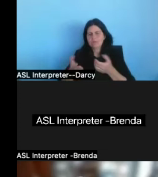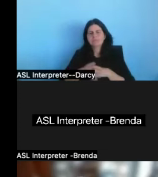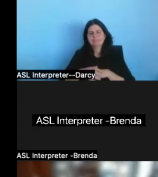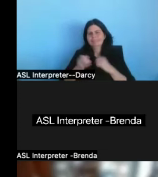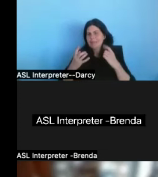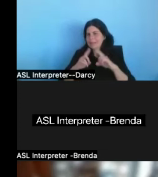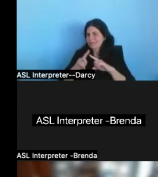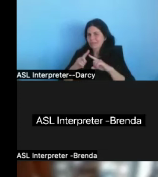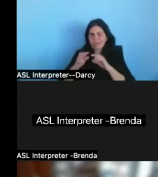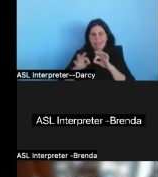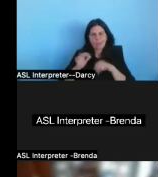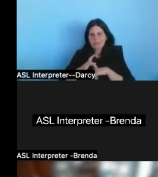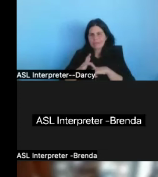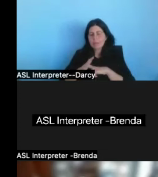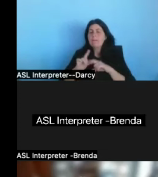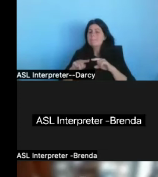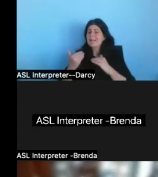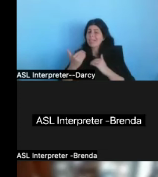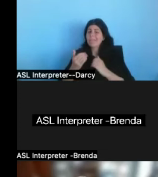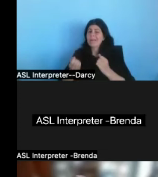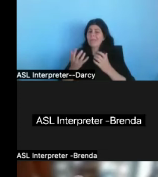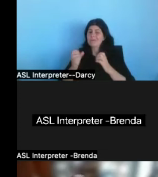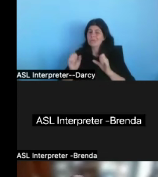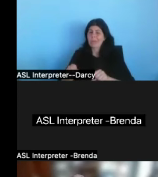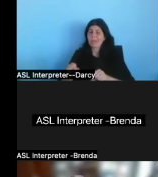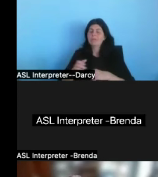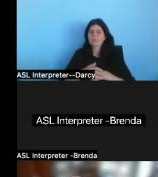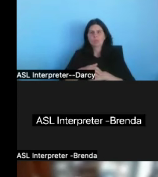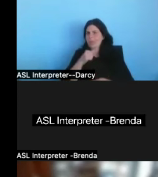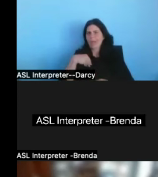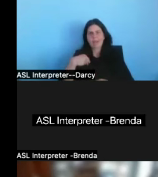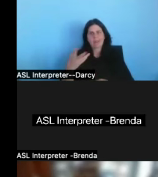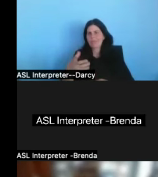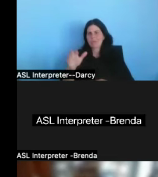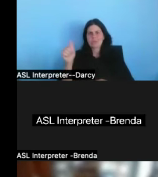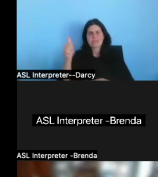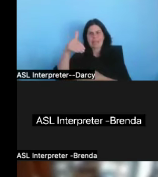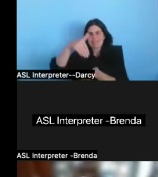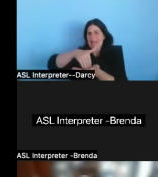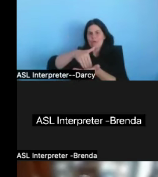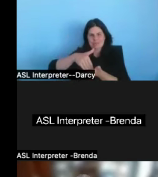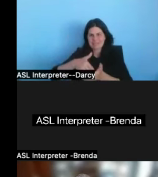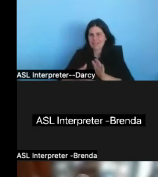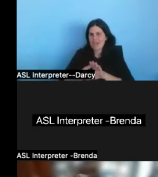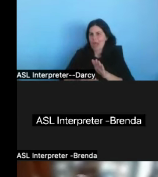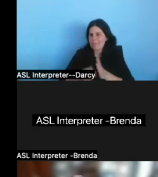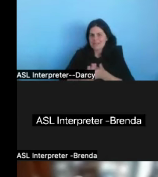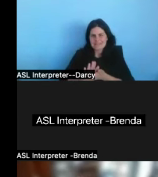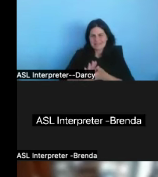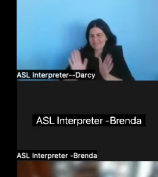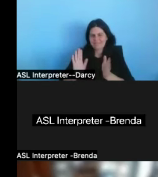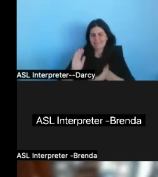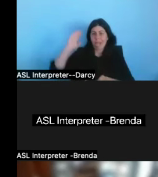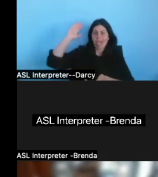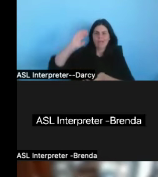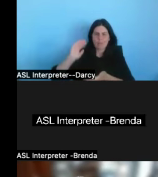and get them. There will be a limit on how much you can get. We're not going to give you, 10,000 copies of a document. It'll be a lot